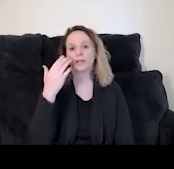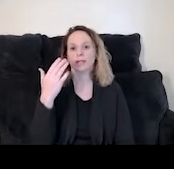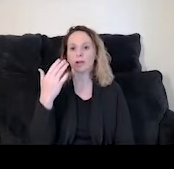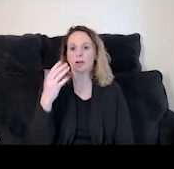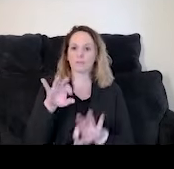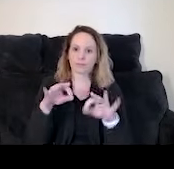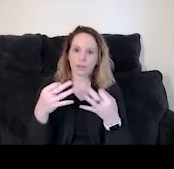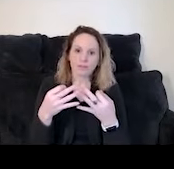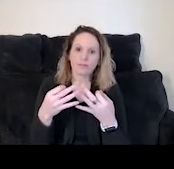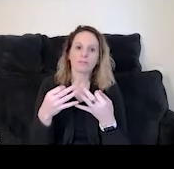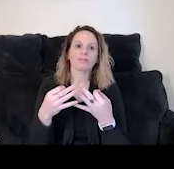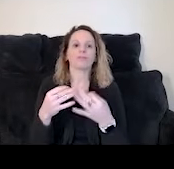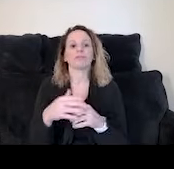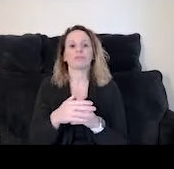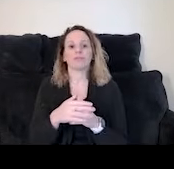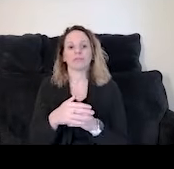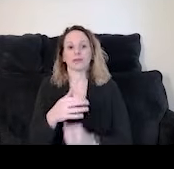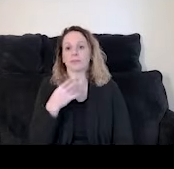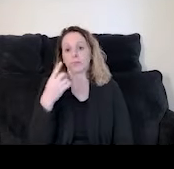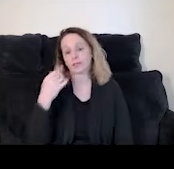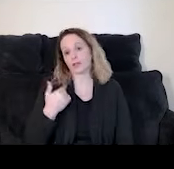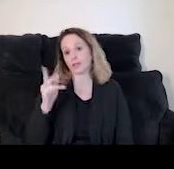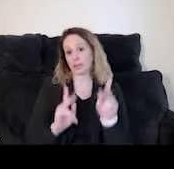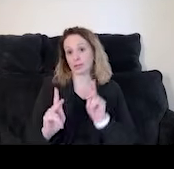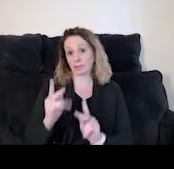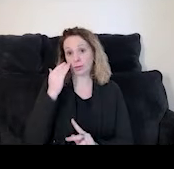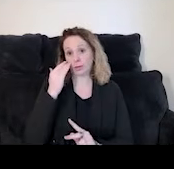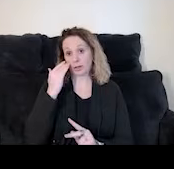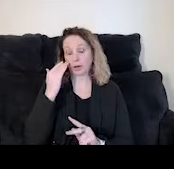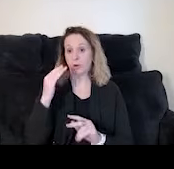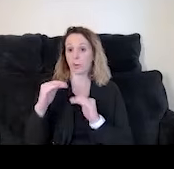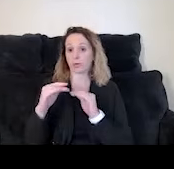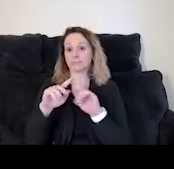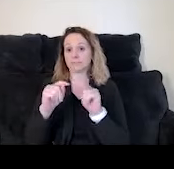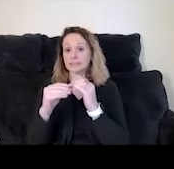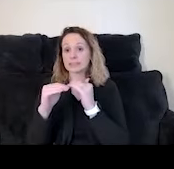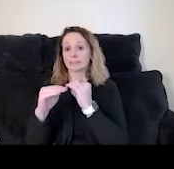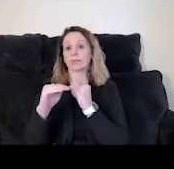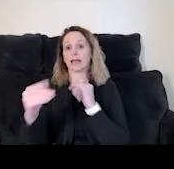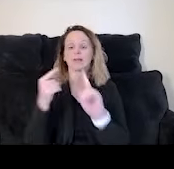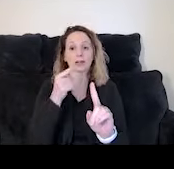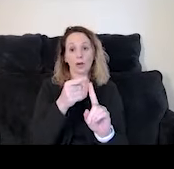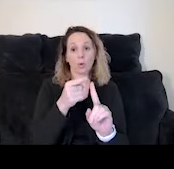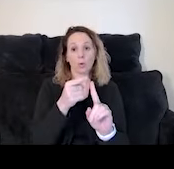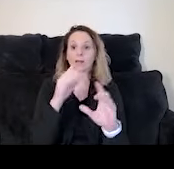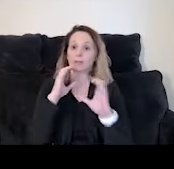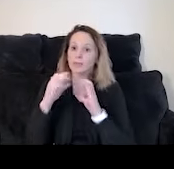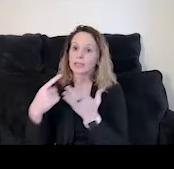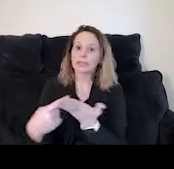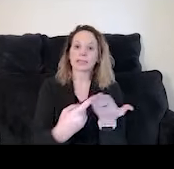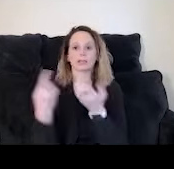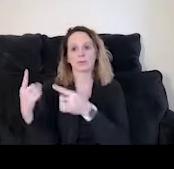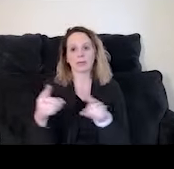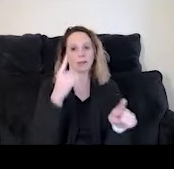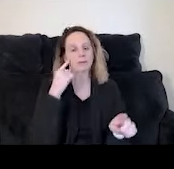family voice, of the voice of young people. In other words, we level the table so that we can communicate and discuss what's happening for